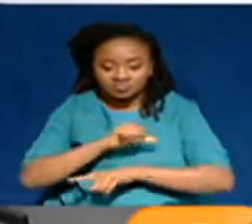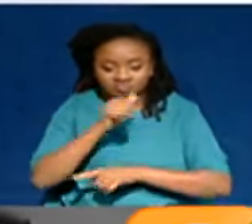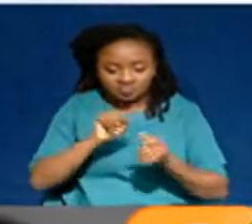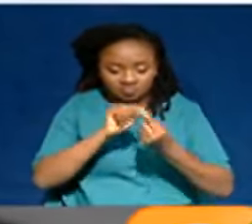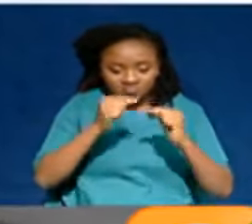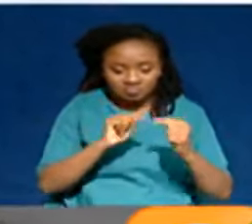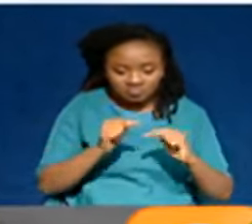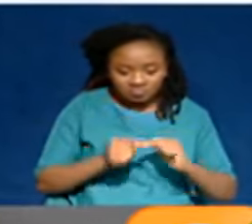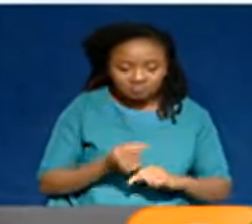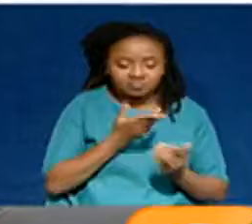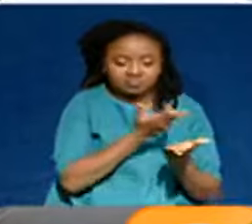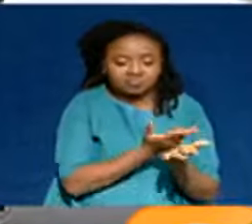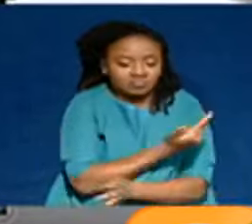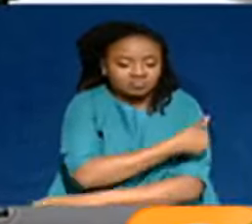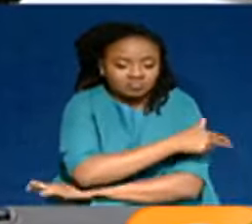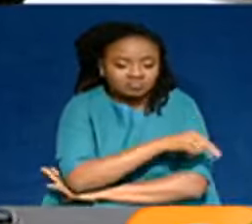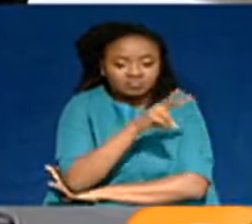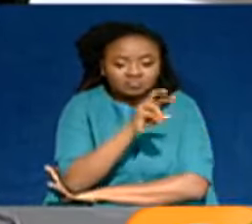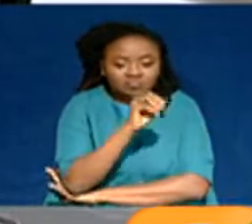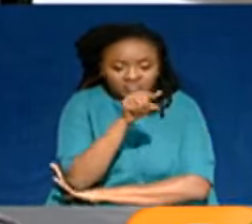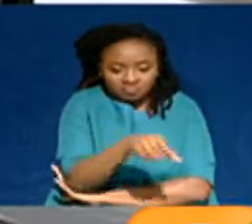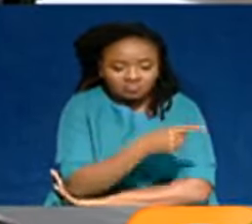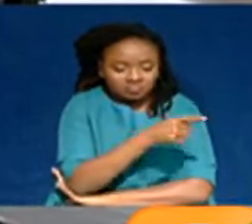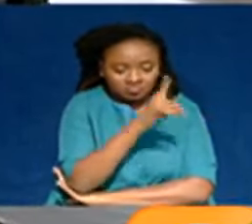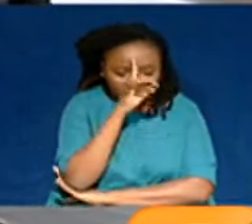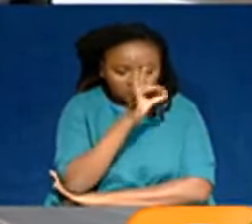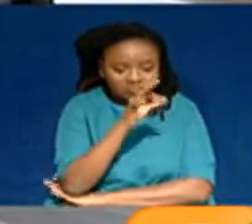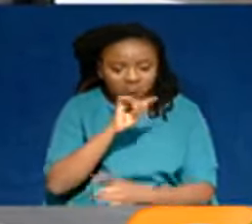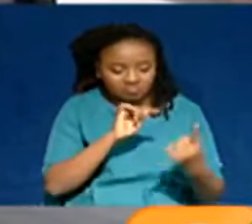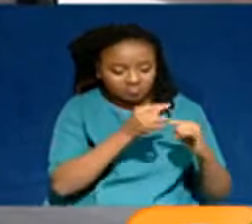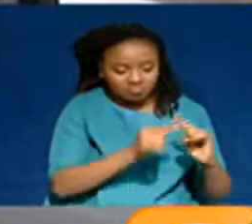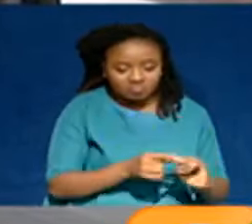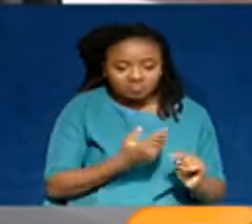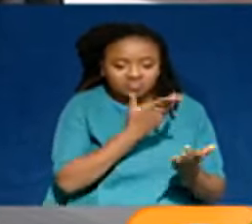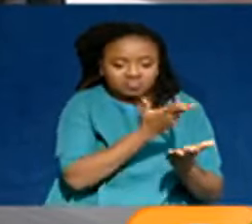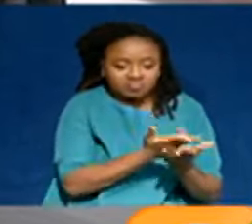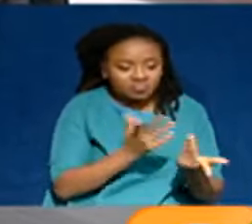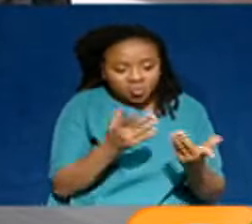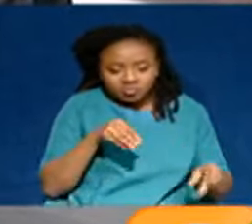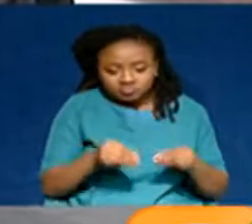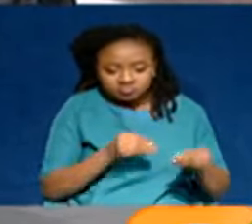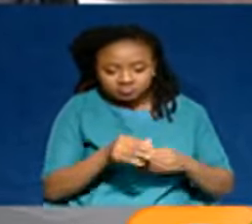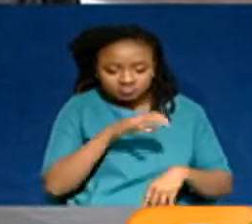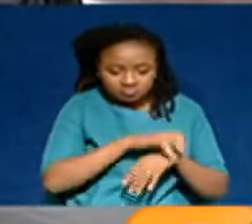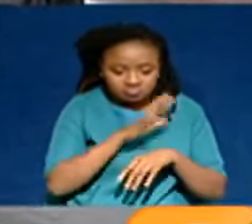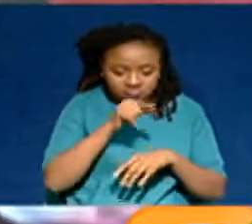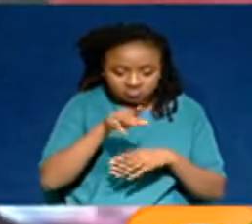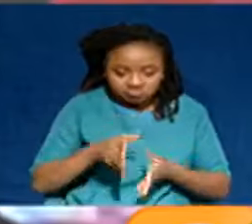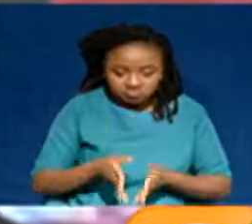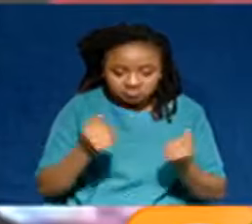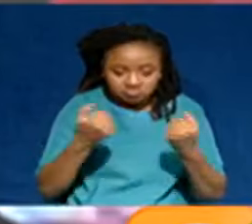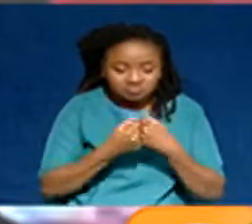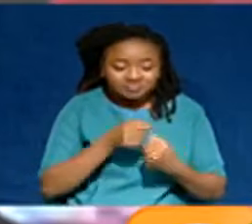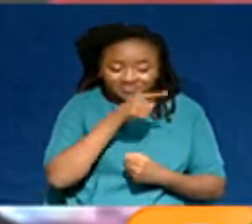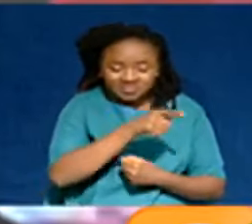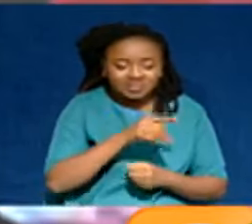about 20,000 that get serious injuries. Yeah. And these serious injuries cost the country huge amount of money in the